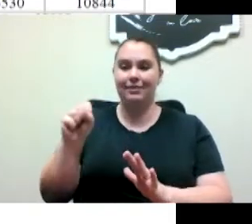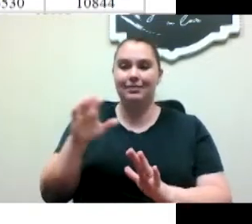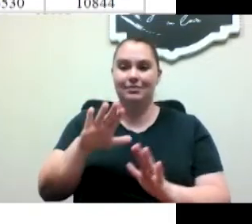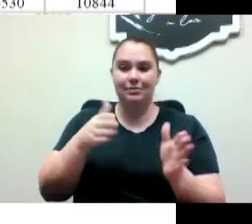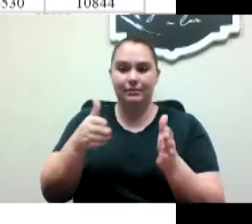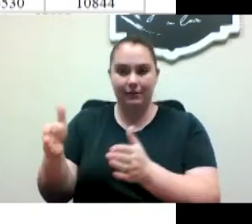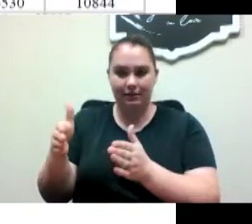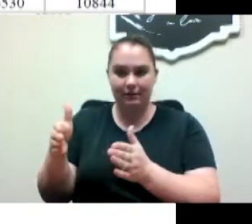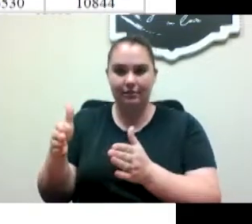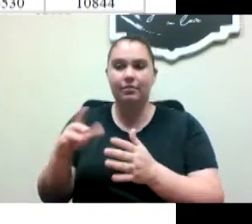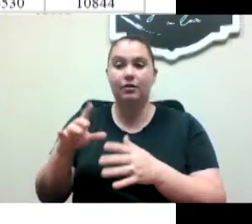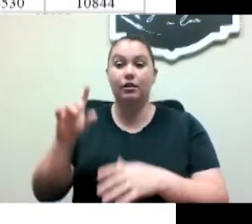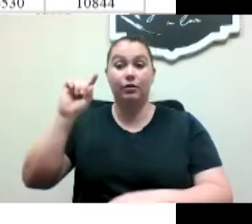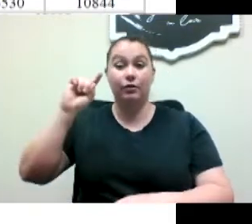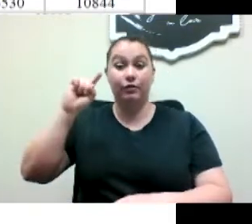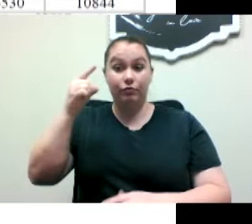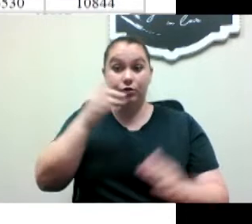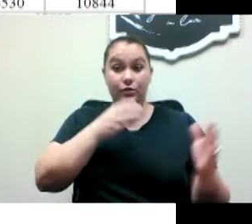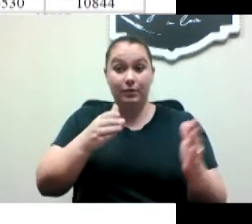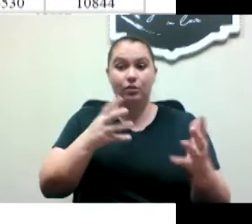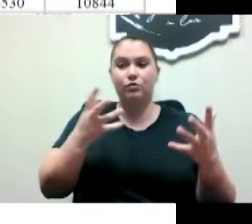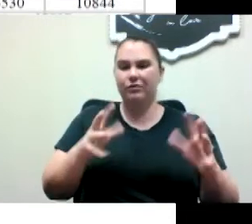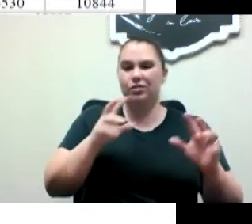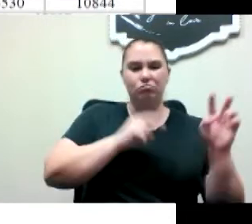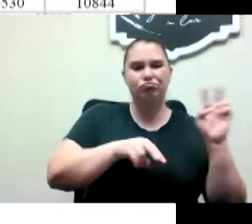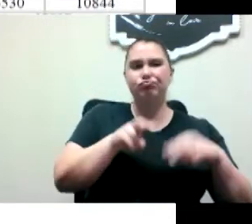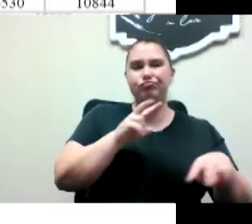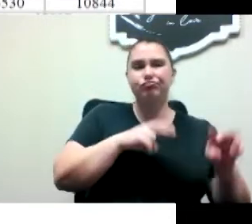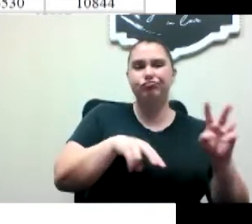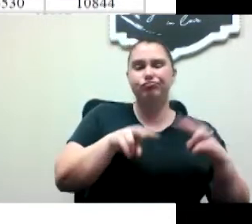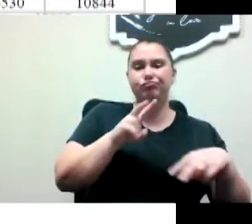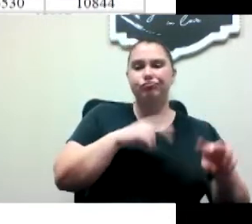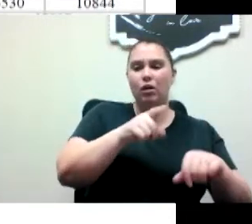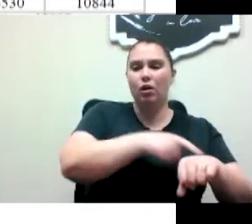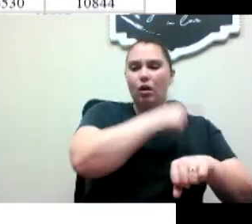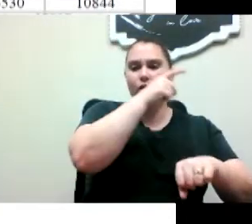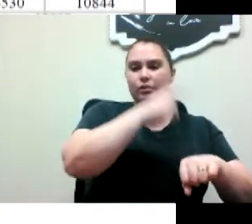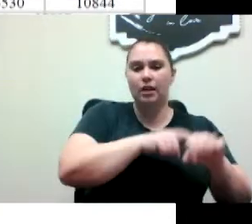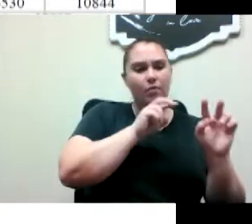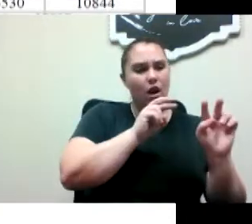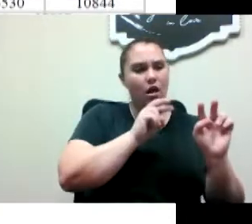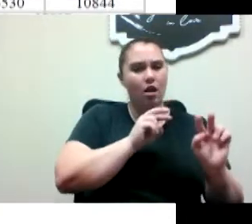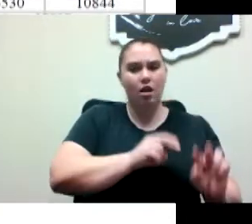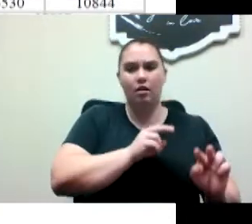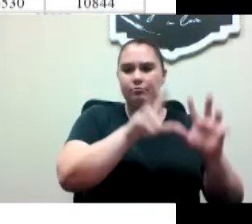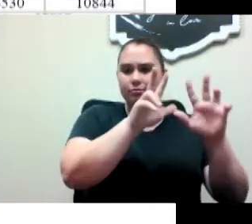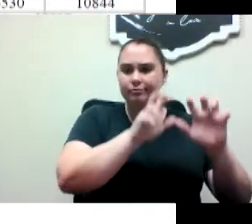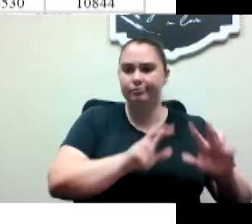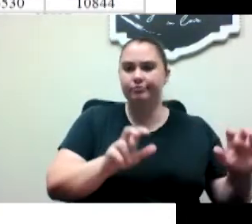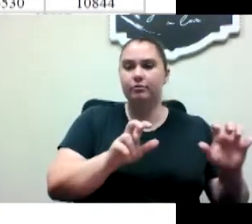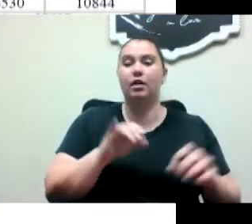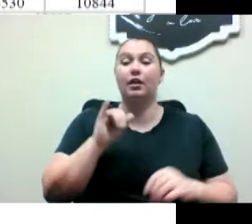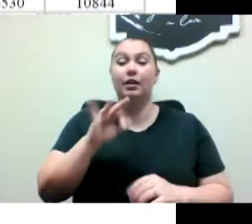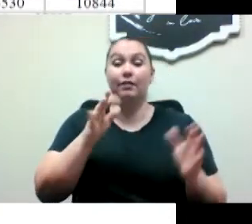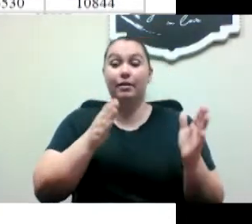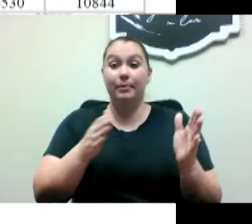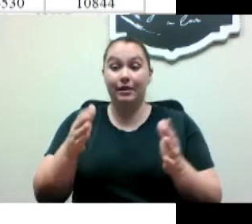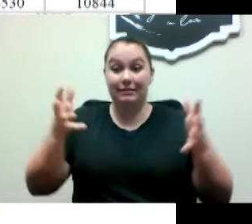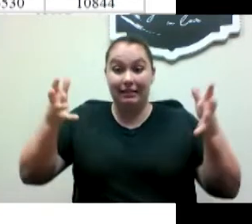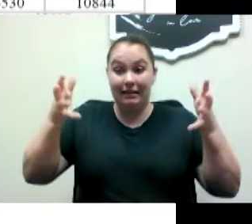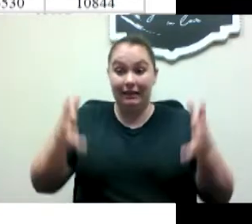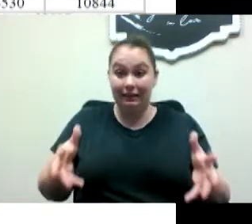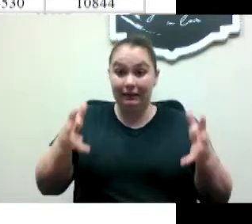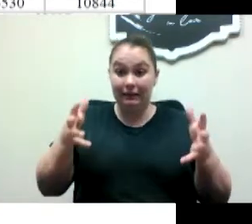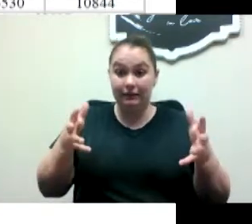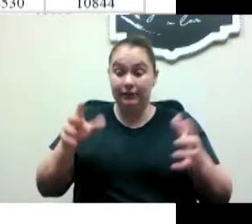on the right, the original plan you've had for some time. And you can see that if you left the plans as they stand,